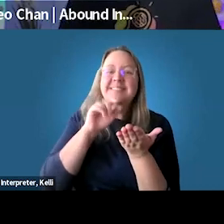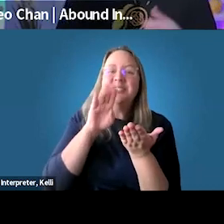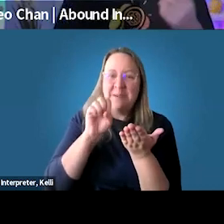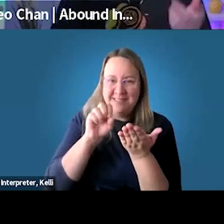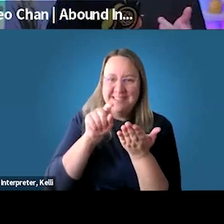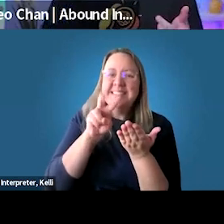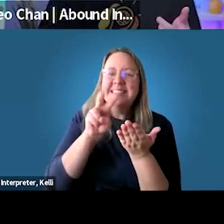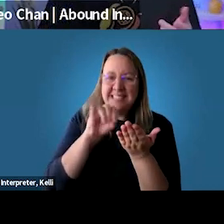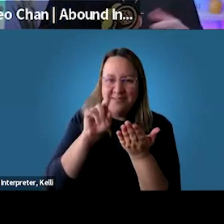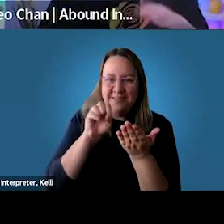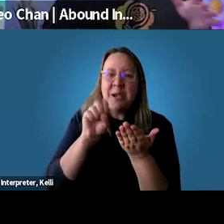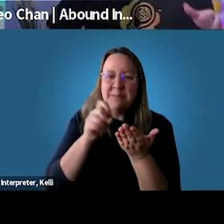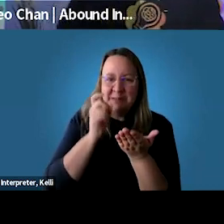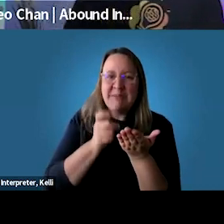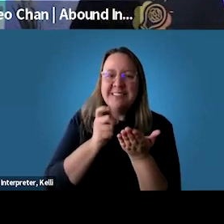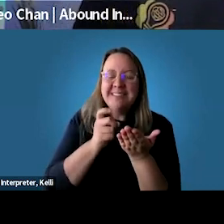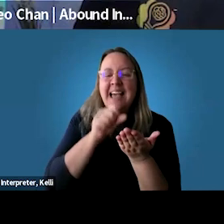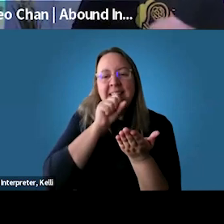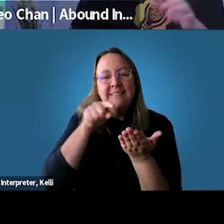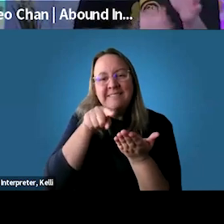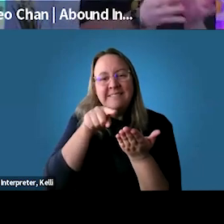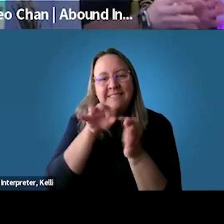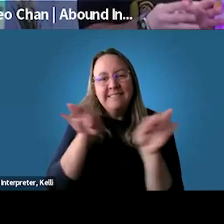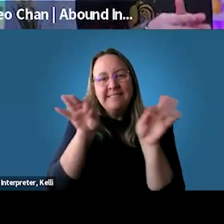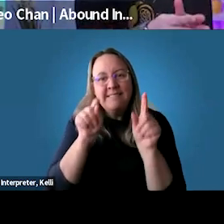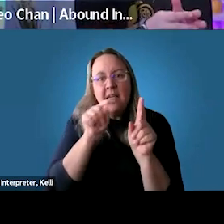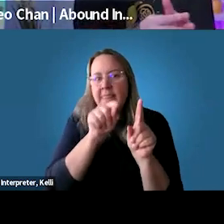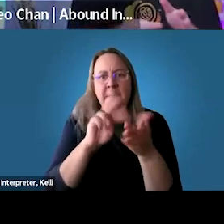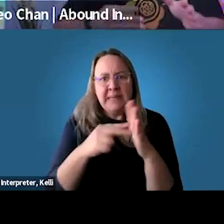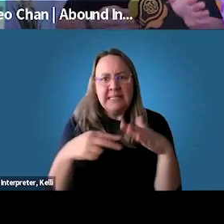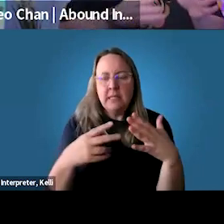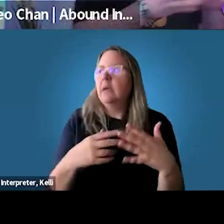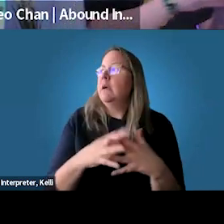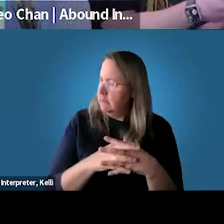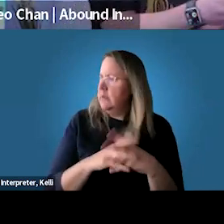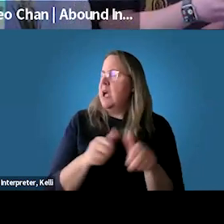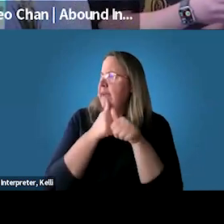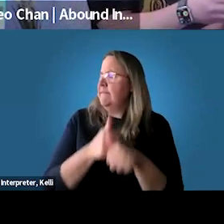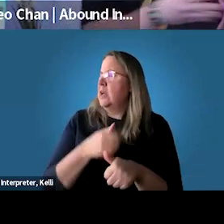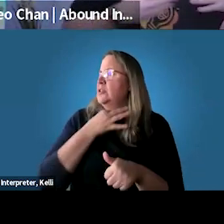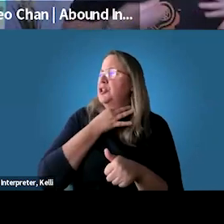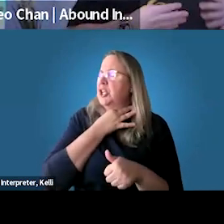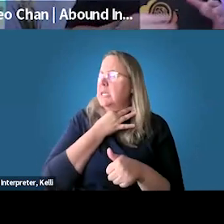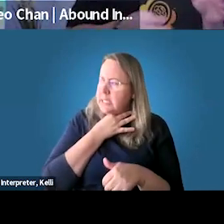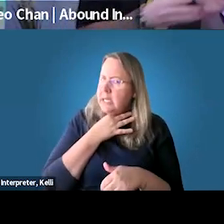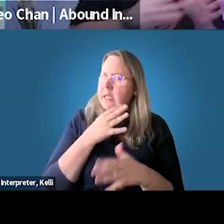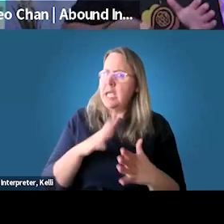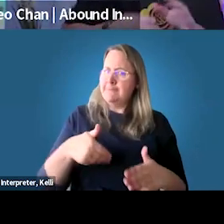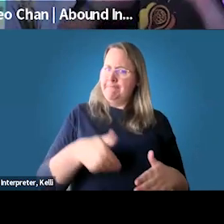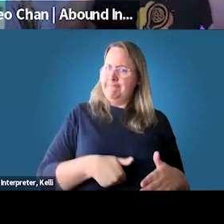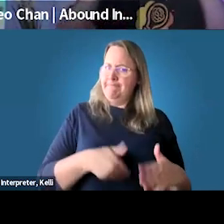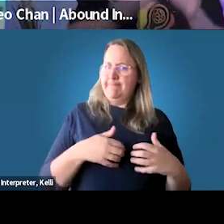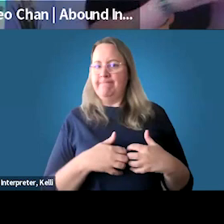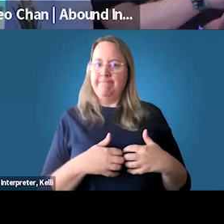Jobs. Yes. Steve Jobs. Yeah, I love this because this is almost saying that, hey, I followed curiosity and intuition. So I just kind